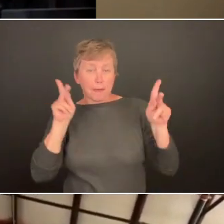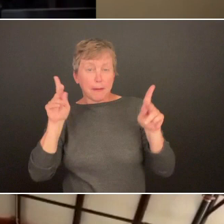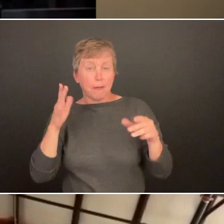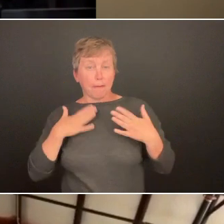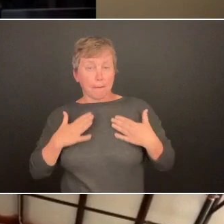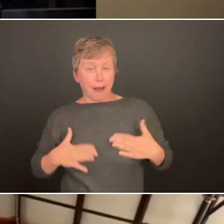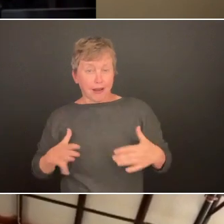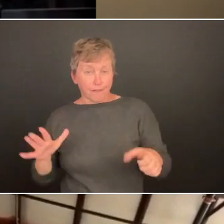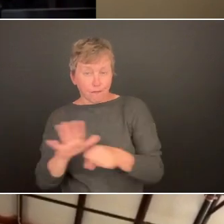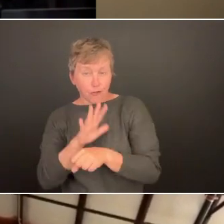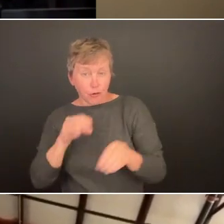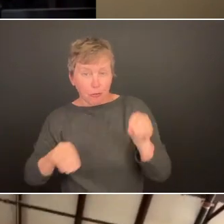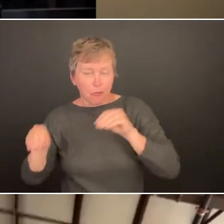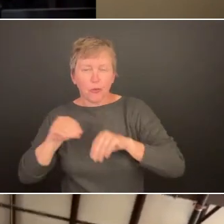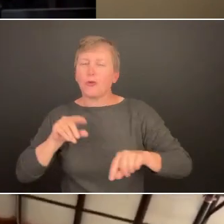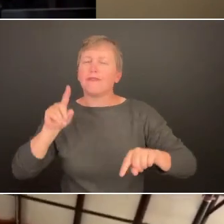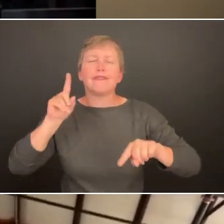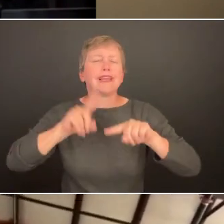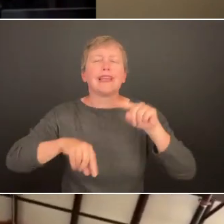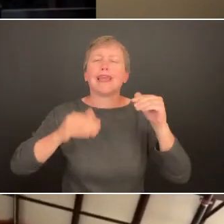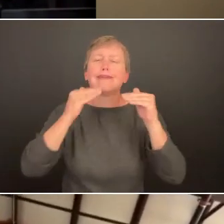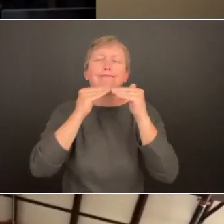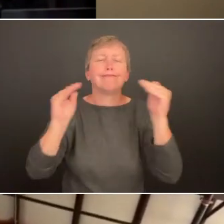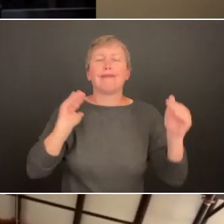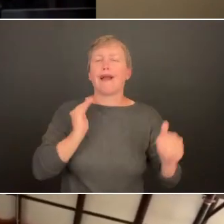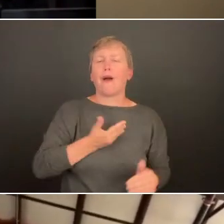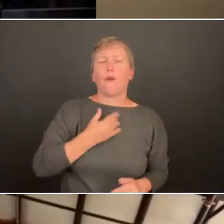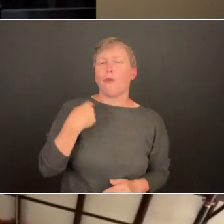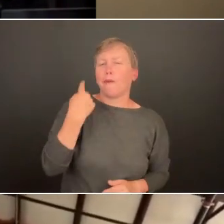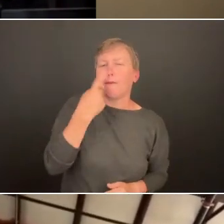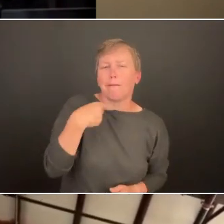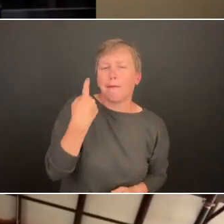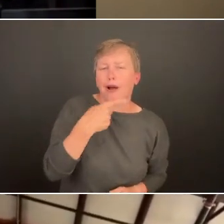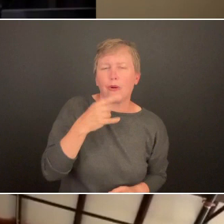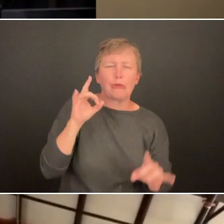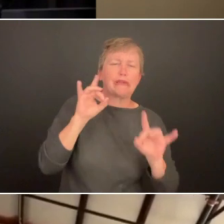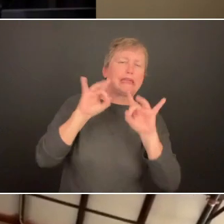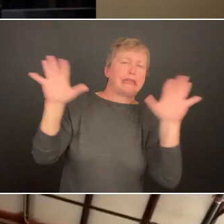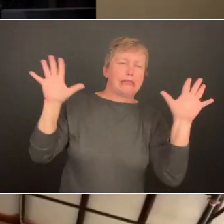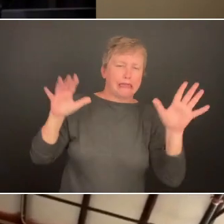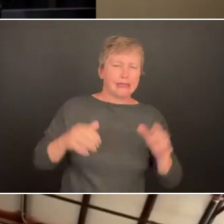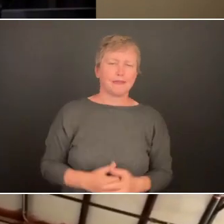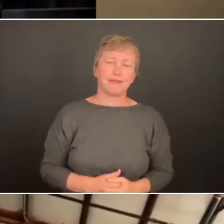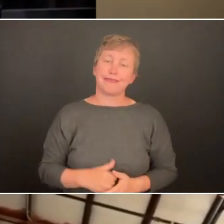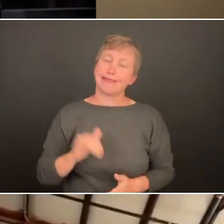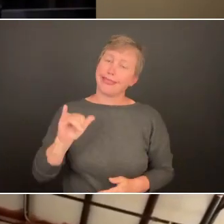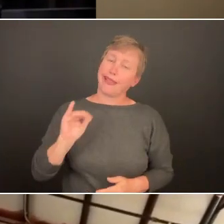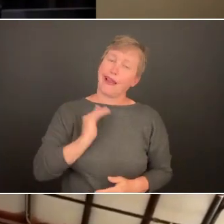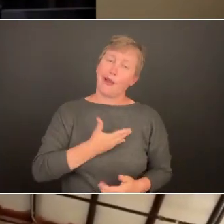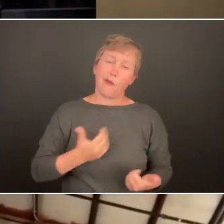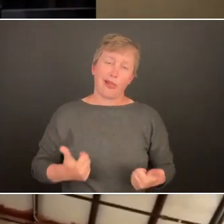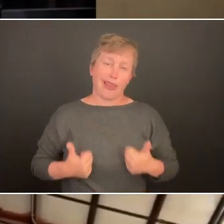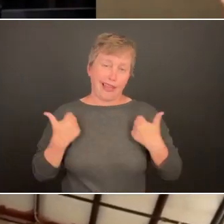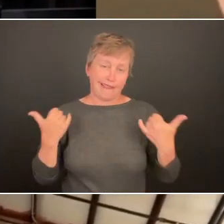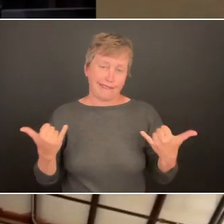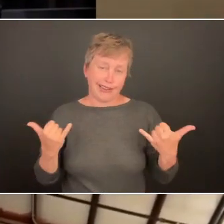might not be able to get an erection, but, you learn to do things with your mouth that most able bodies haven't ever learned how to do. I